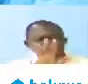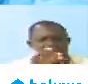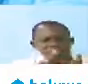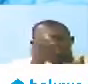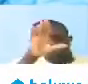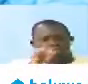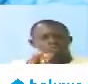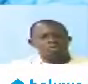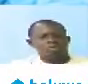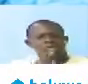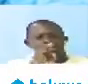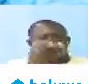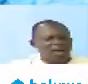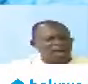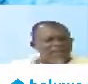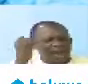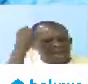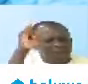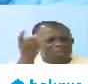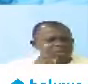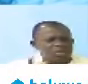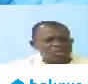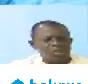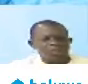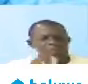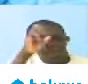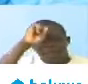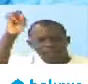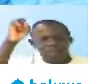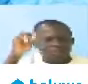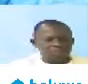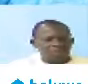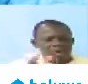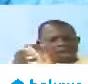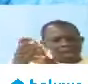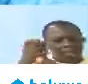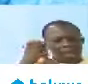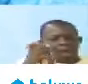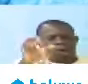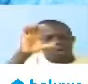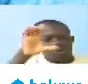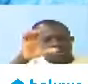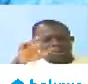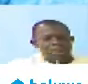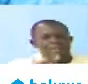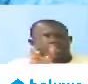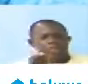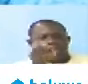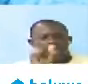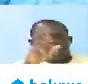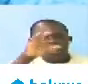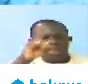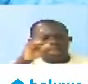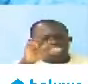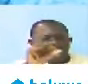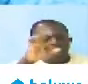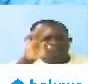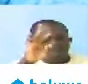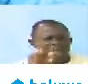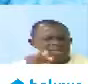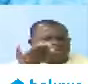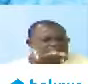What was in this for Libya, for Gaddafi? Si fay londo so ra ni ndor ba mun Gaddafi